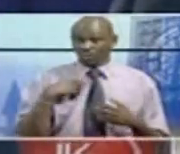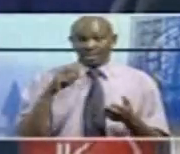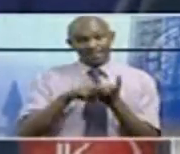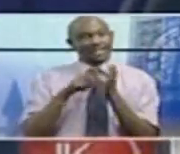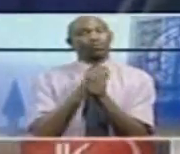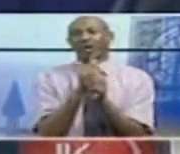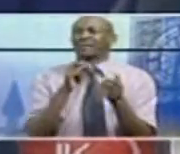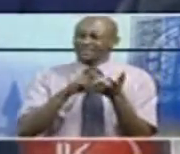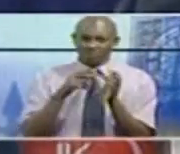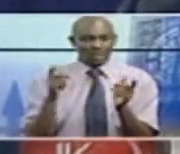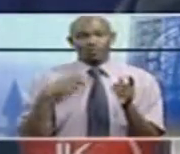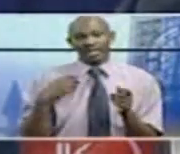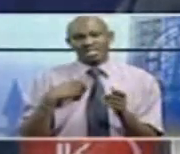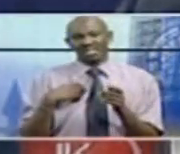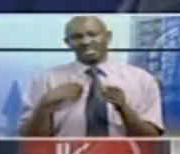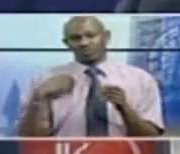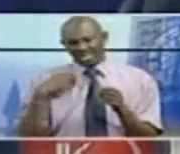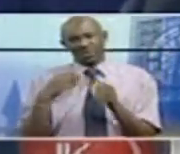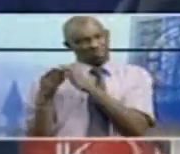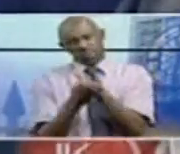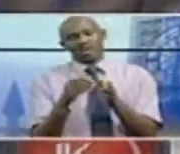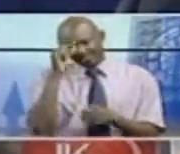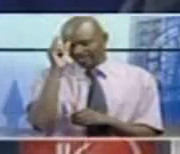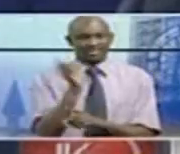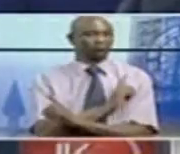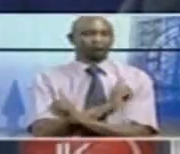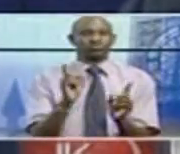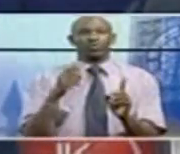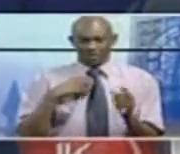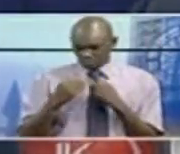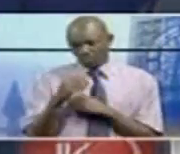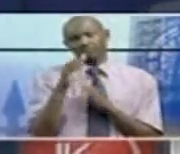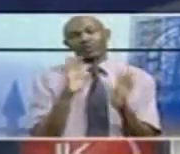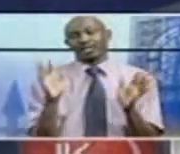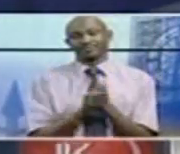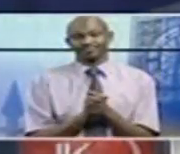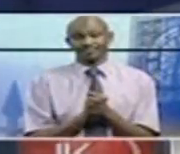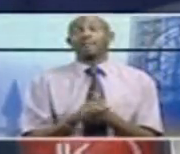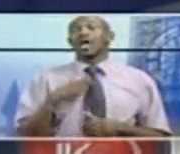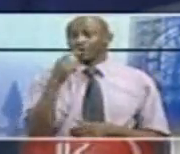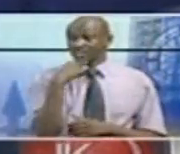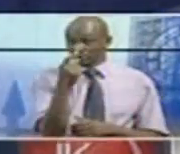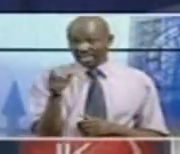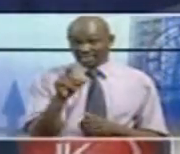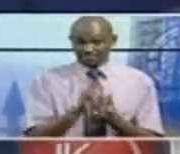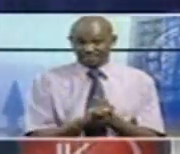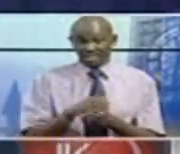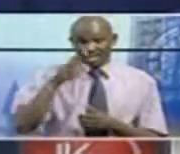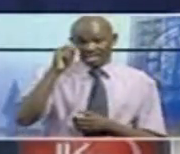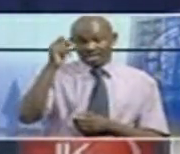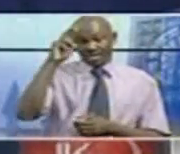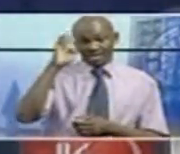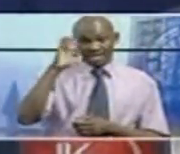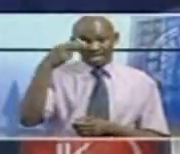well. Yeah. We are not seeking to bring down the government. Okay. All we are saying is to move forward. But I wanted to say, yes, Nehemiah, yes,